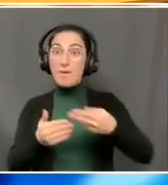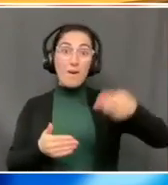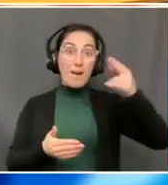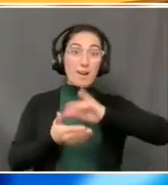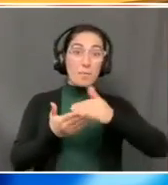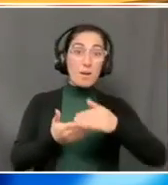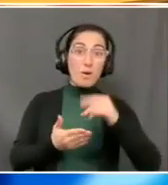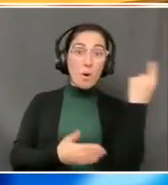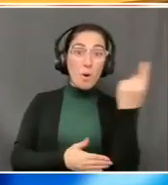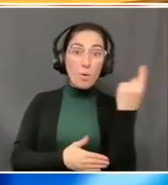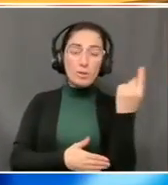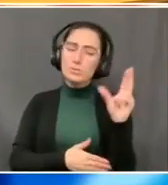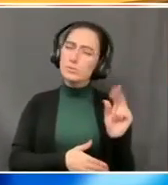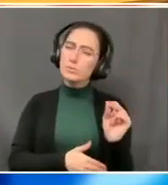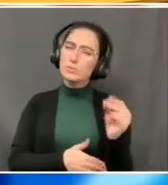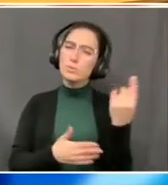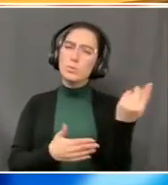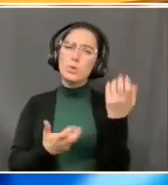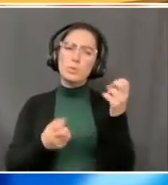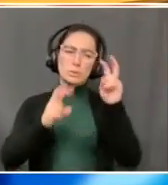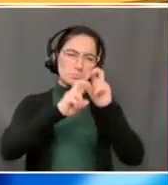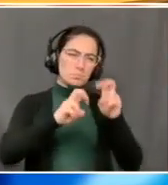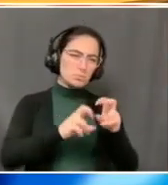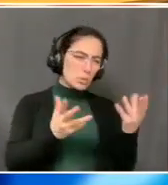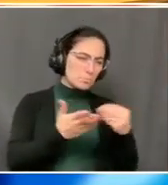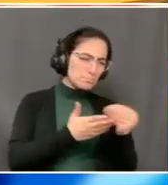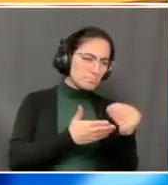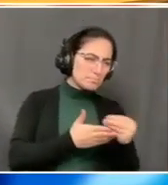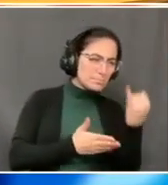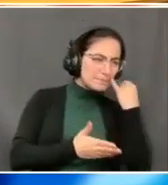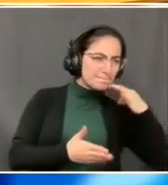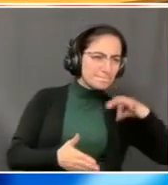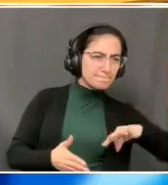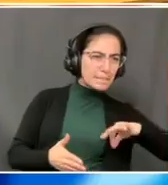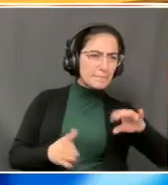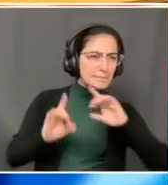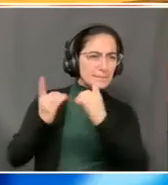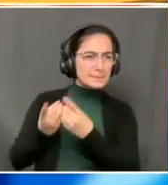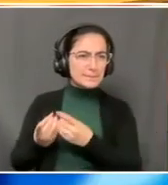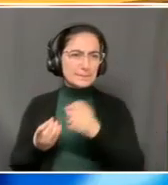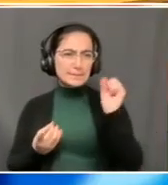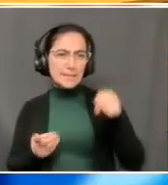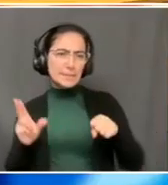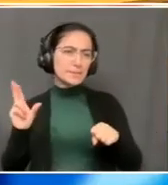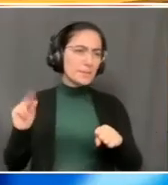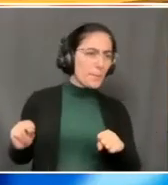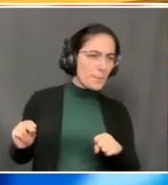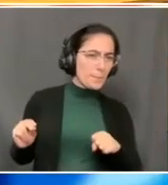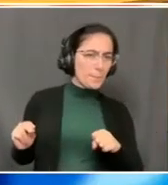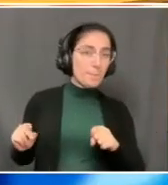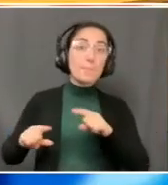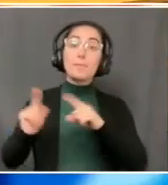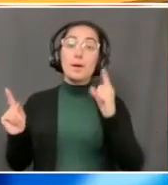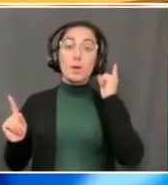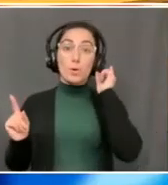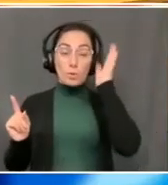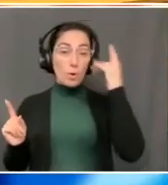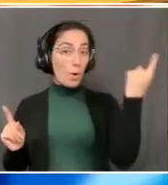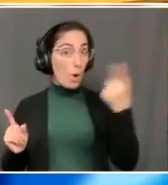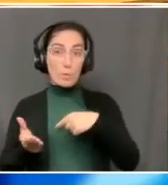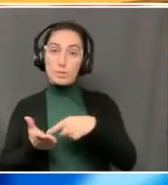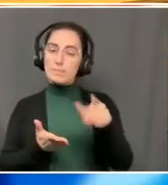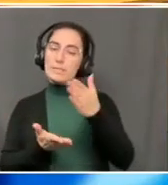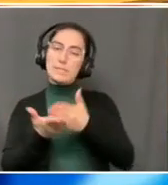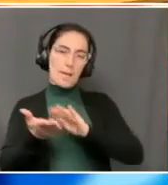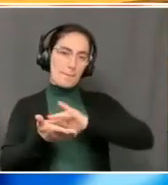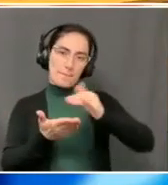want to scrutinize what we're spending and seeing if it's benefiting the district and our students. But we will always be paying some amount